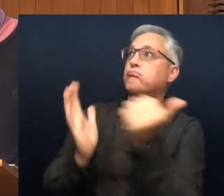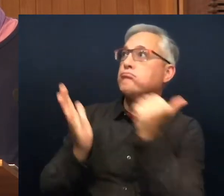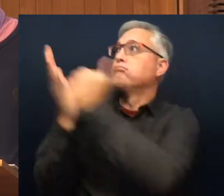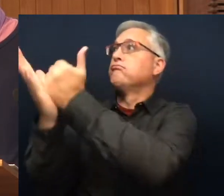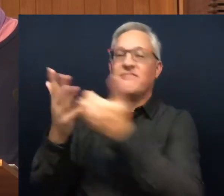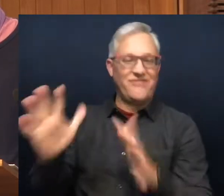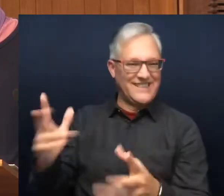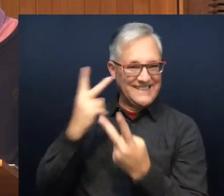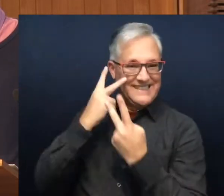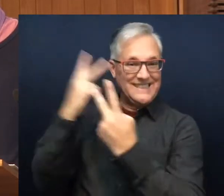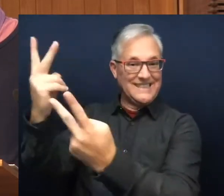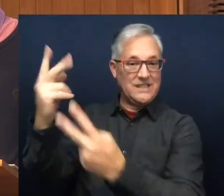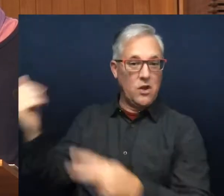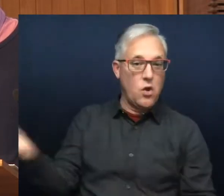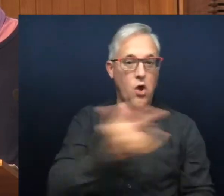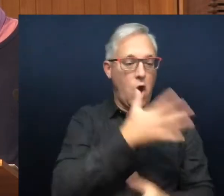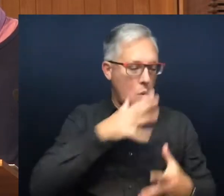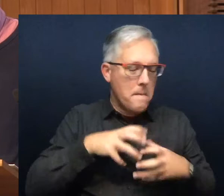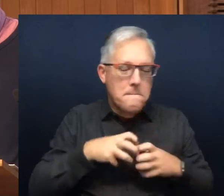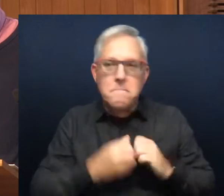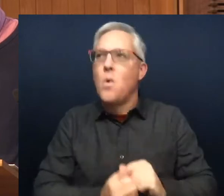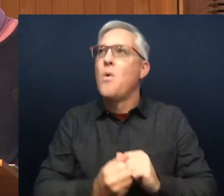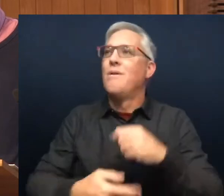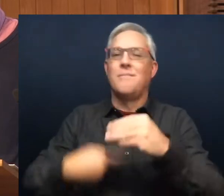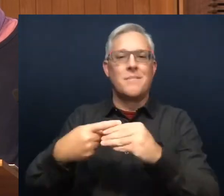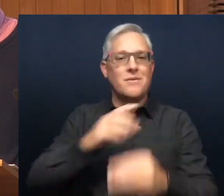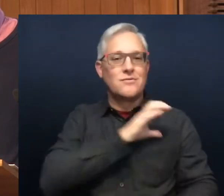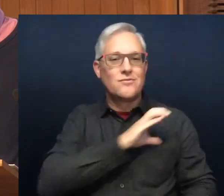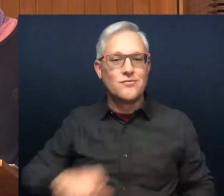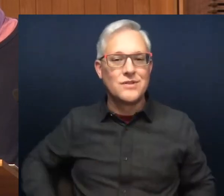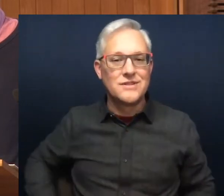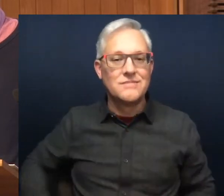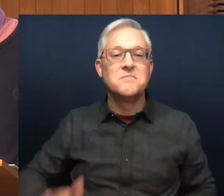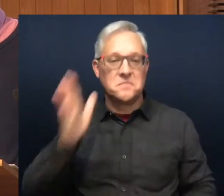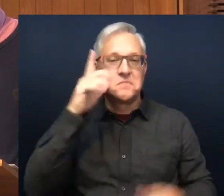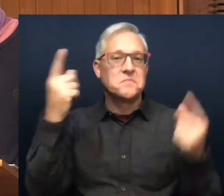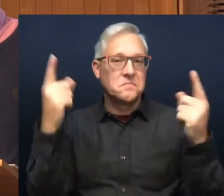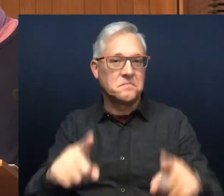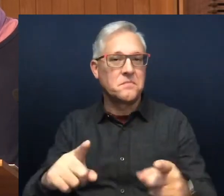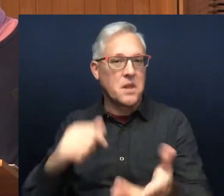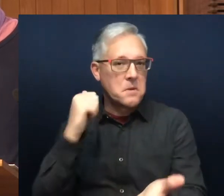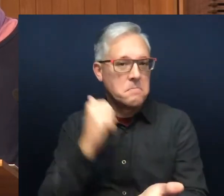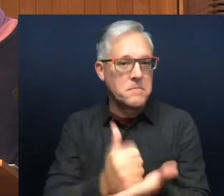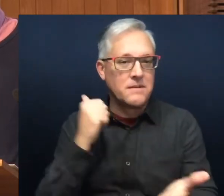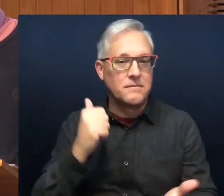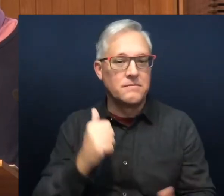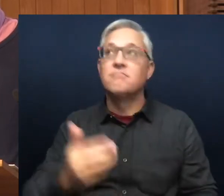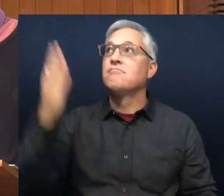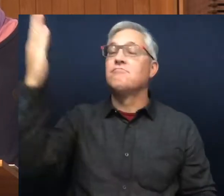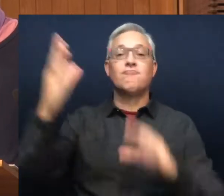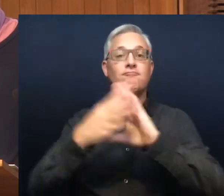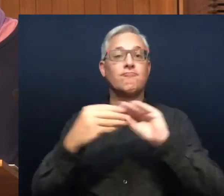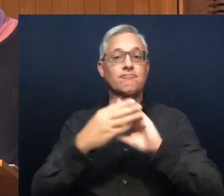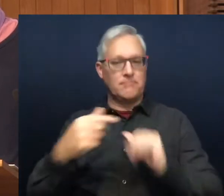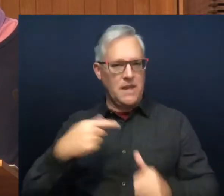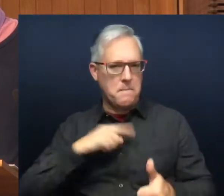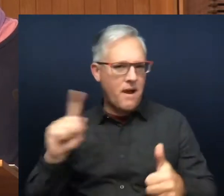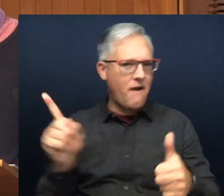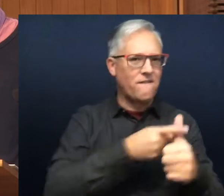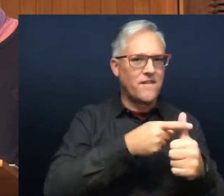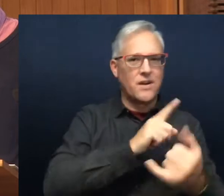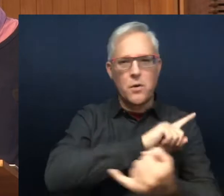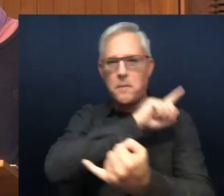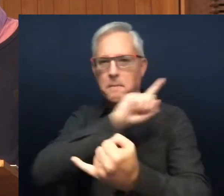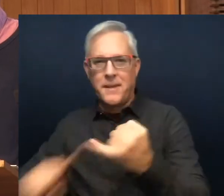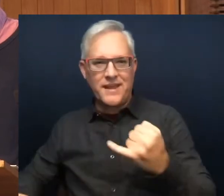all the peoples of the earth will mourn over Christ. So it is to be. Amen. I am the Alpha and the Omega, says our